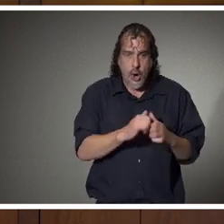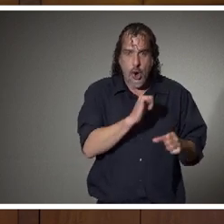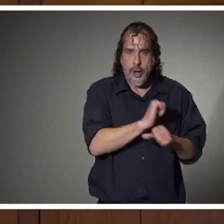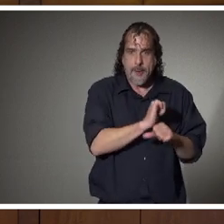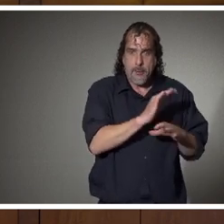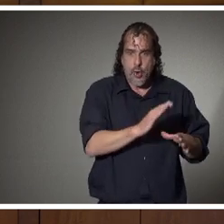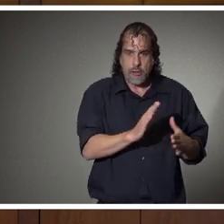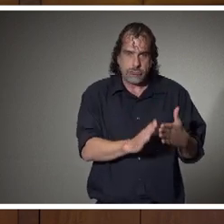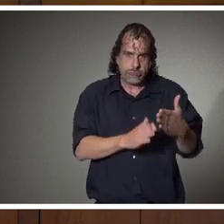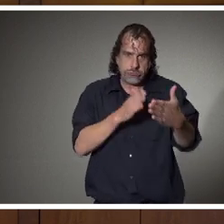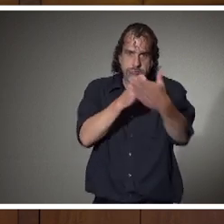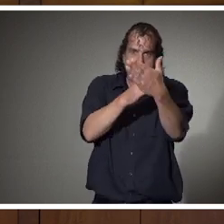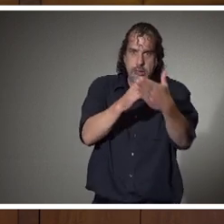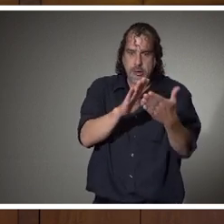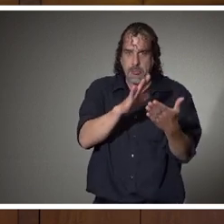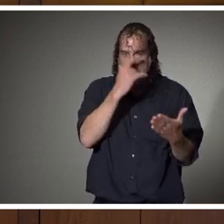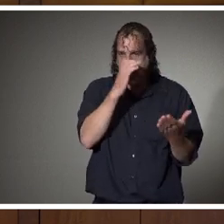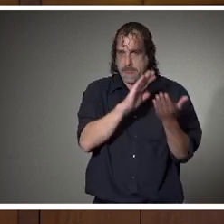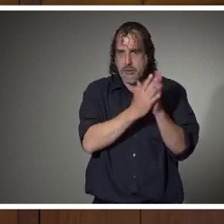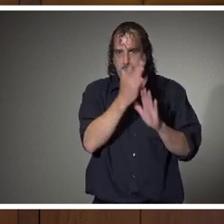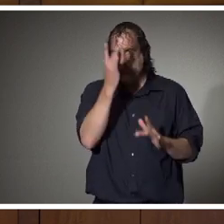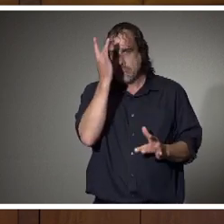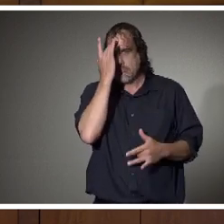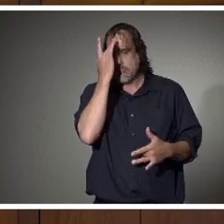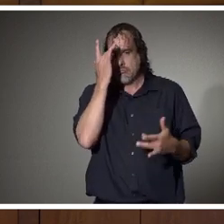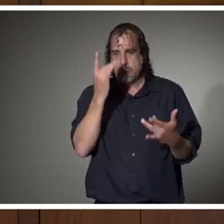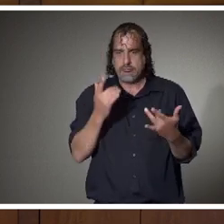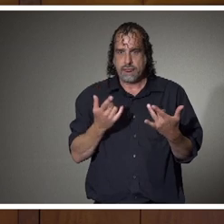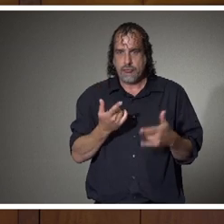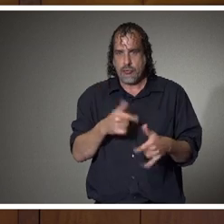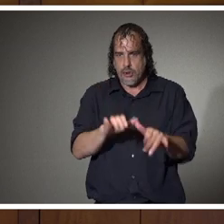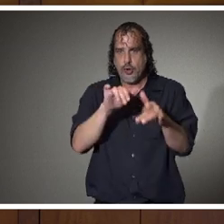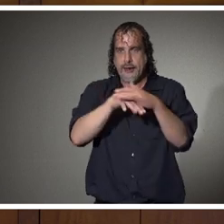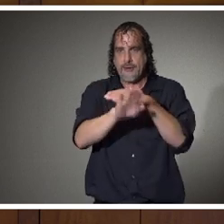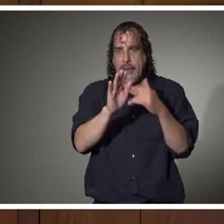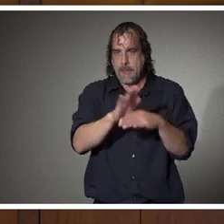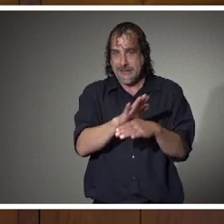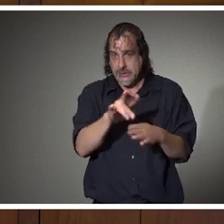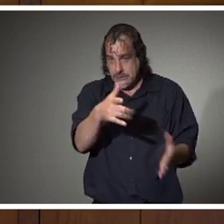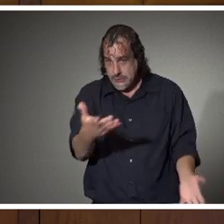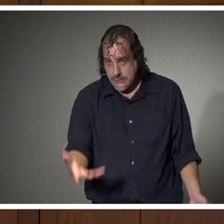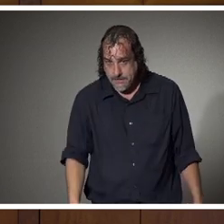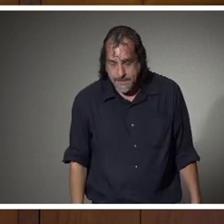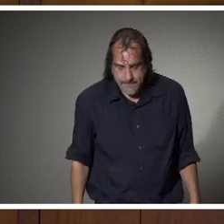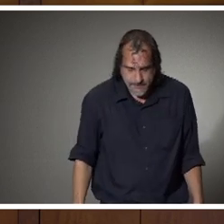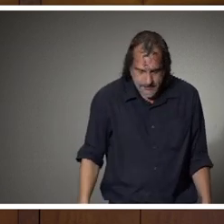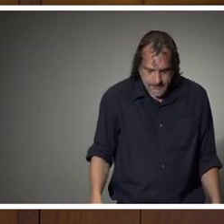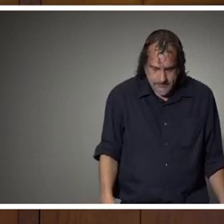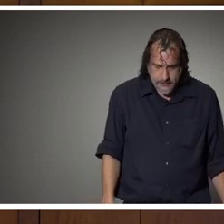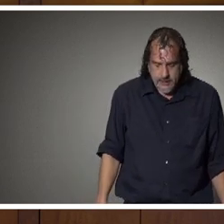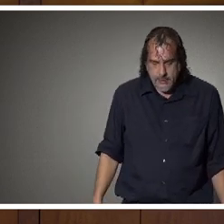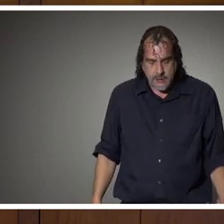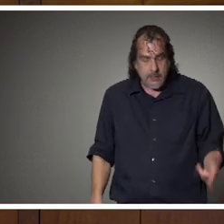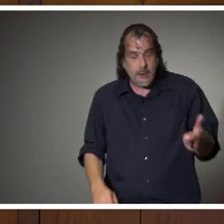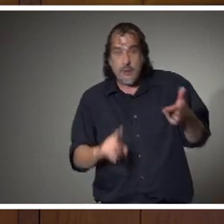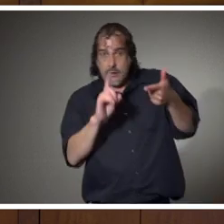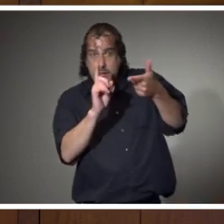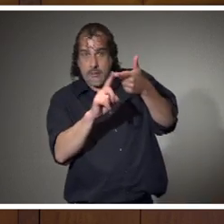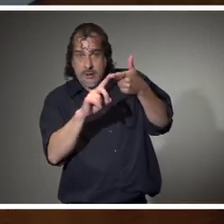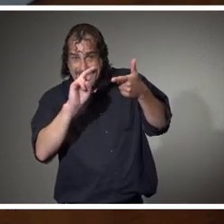employees who become ill while interacting with that business? Let me answer the second one